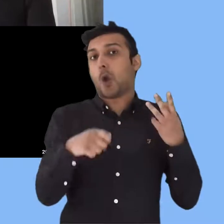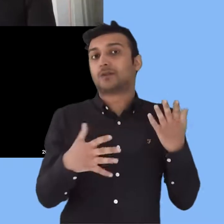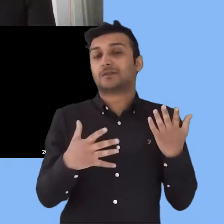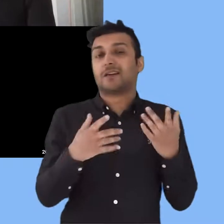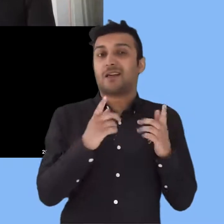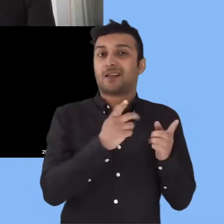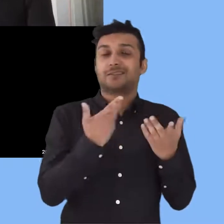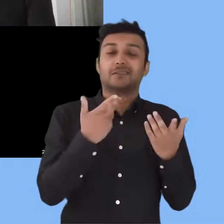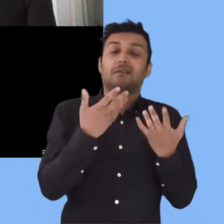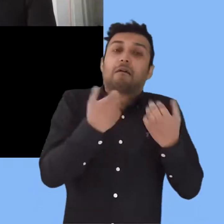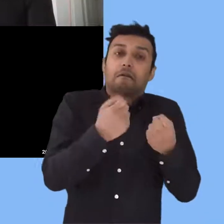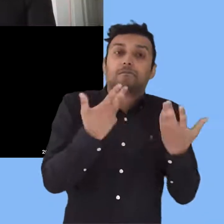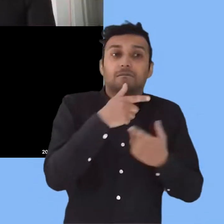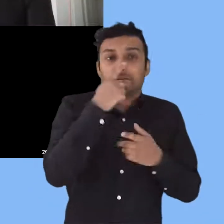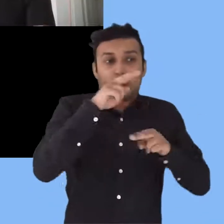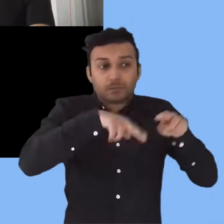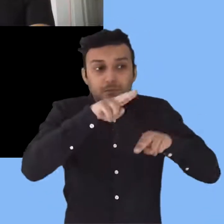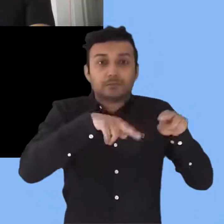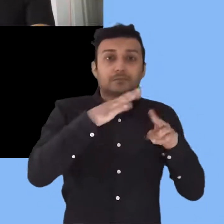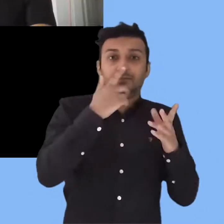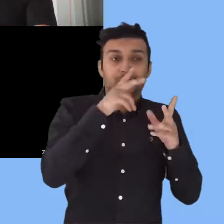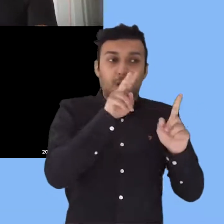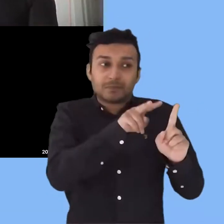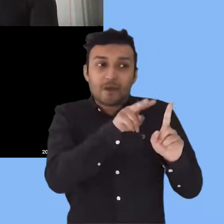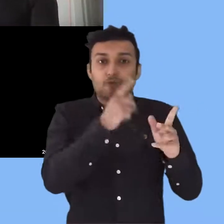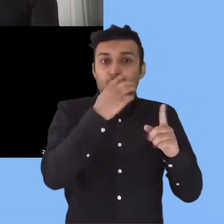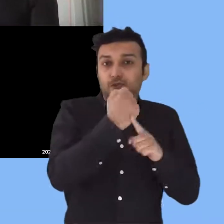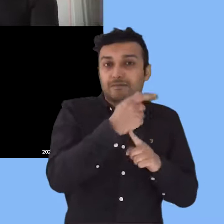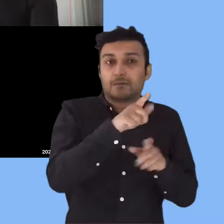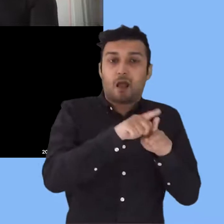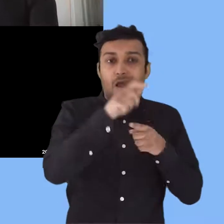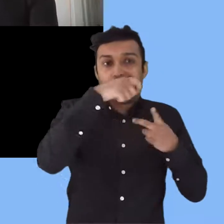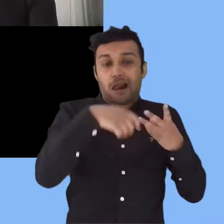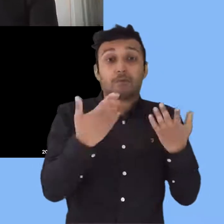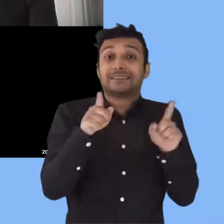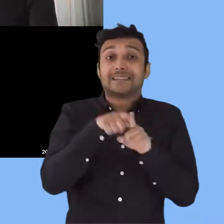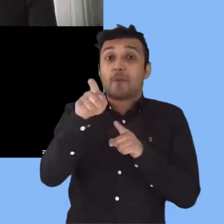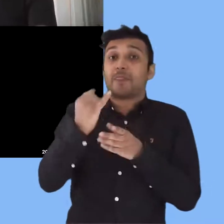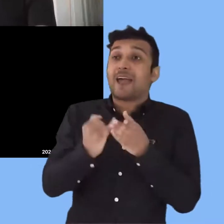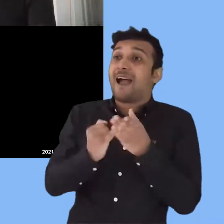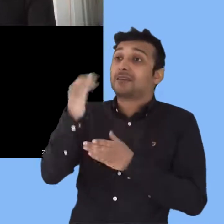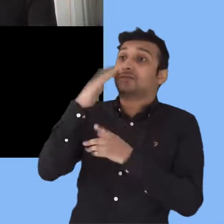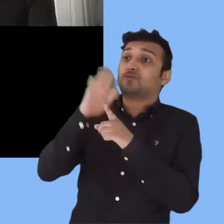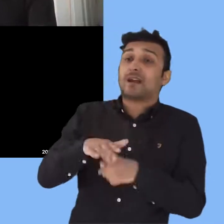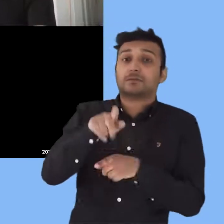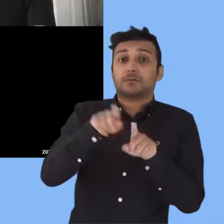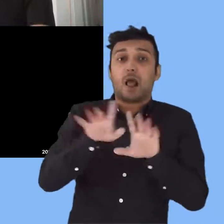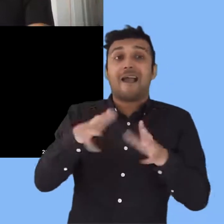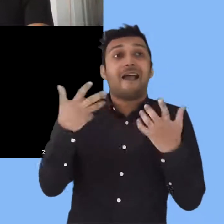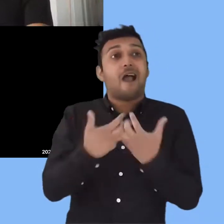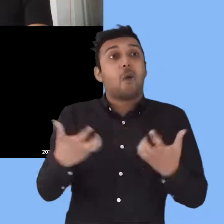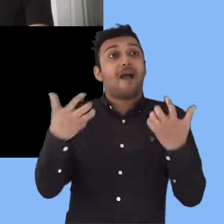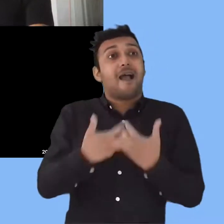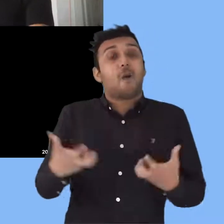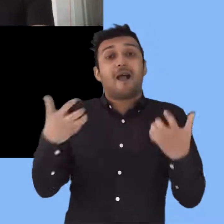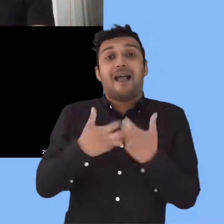with observation, assessment and achievement, but even to do with anti-racism. So it's the how do we reach the